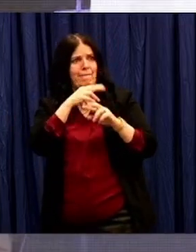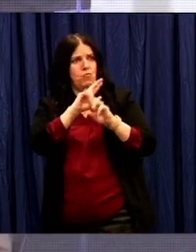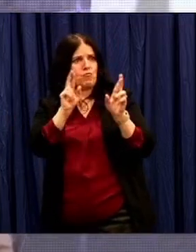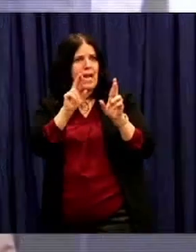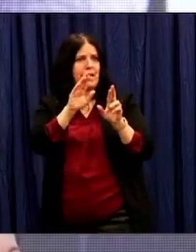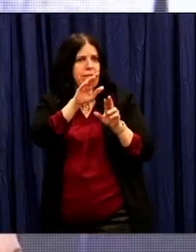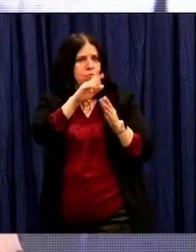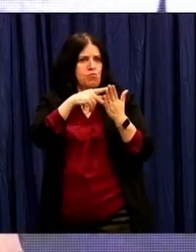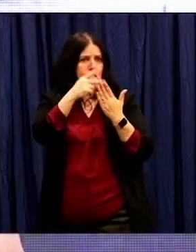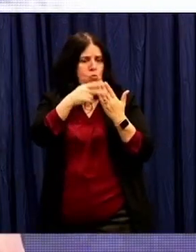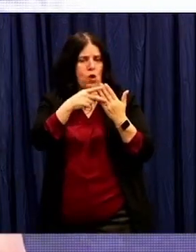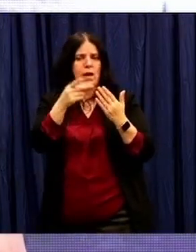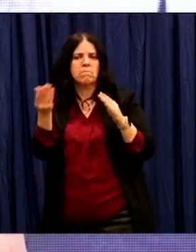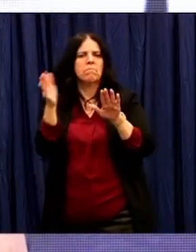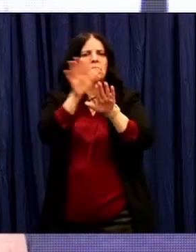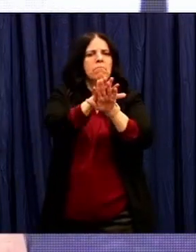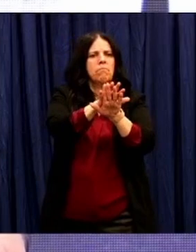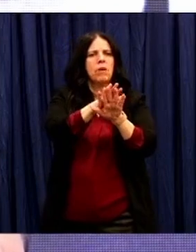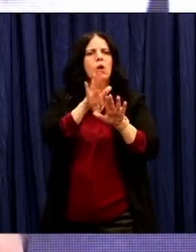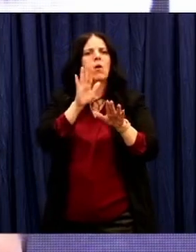you already have existing.